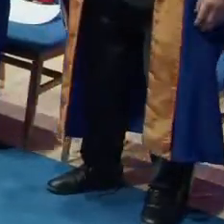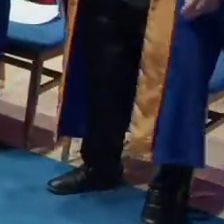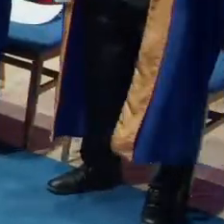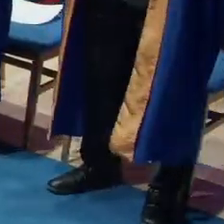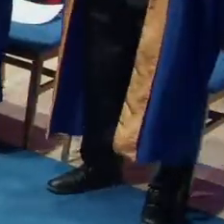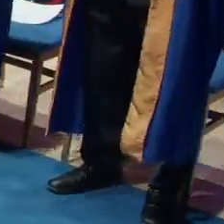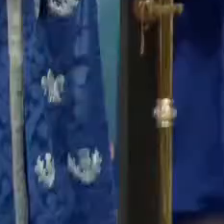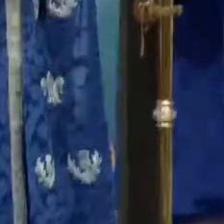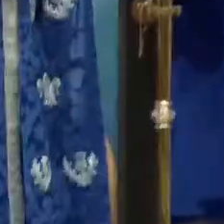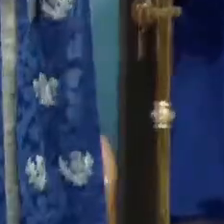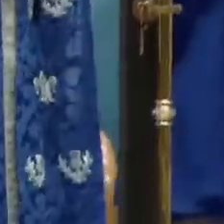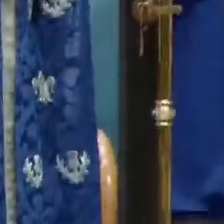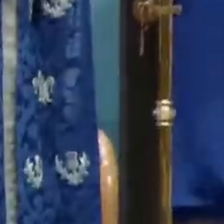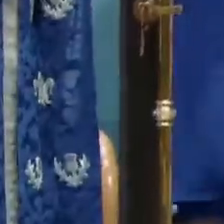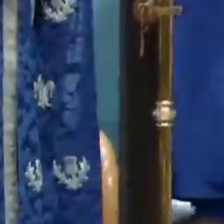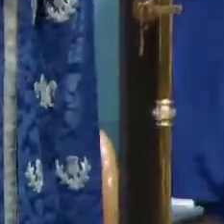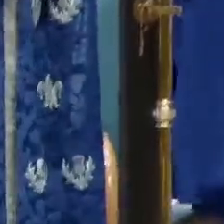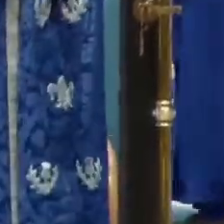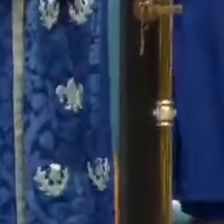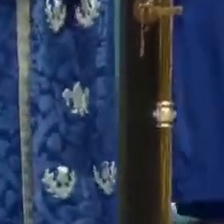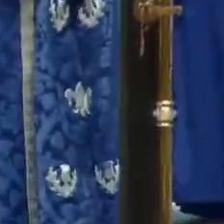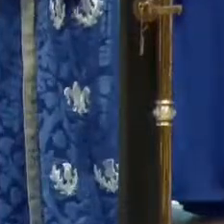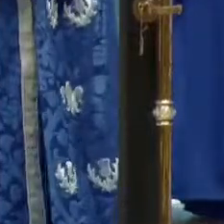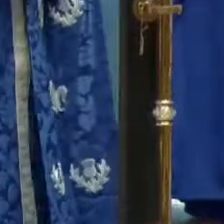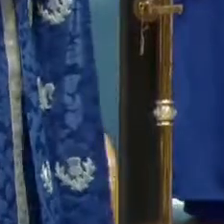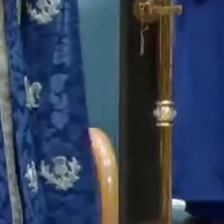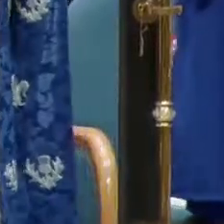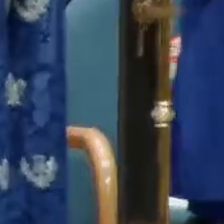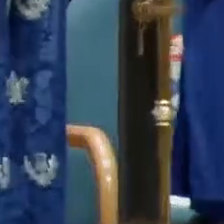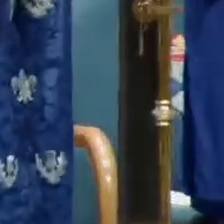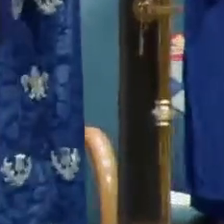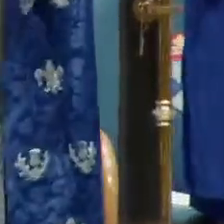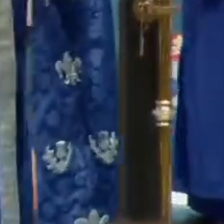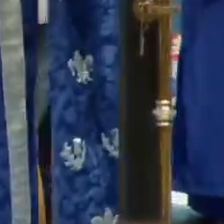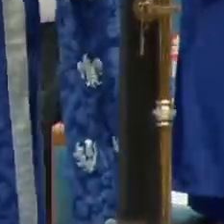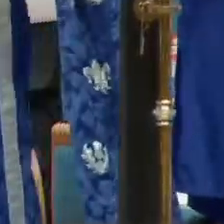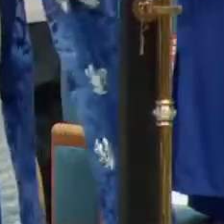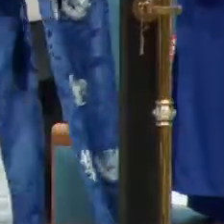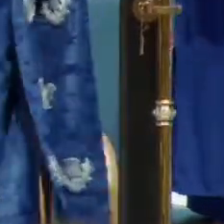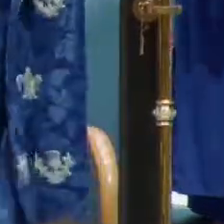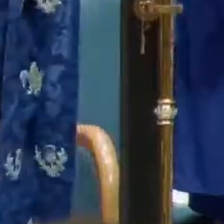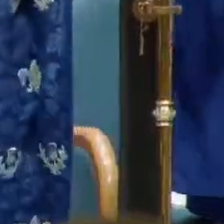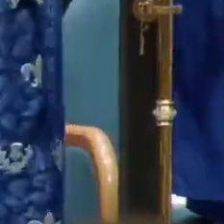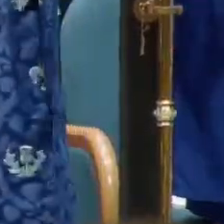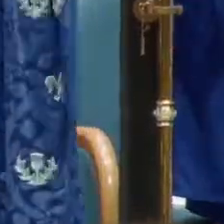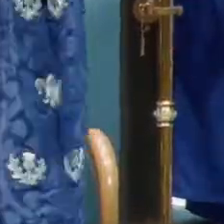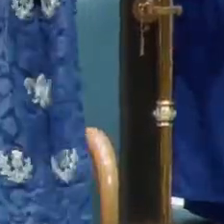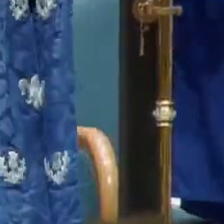I declare that this academic ceremony is finished. Thank you.